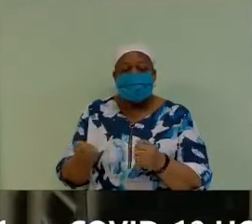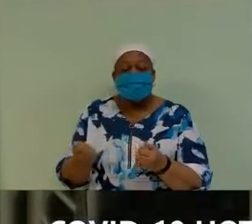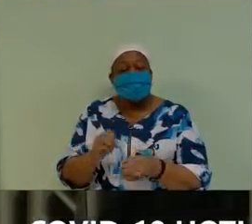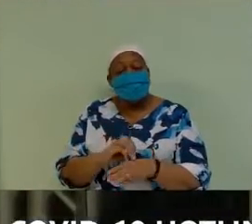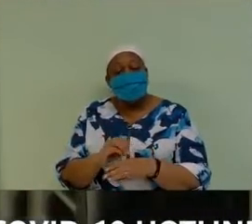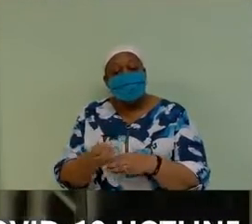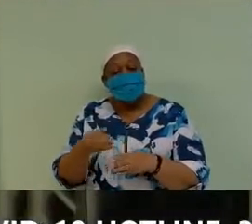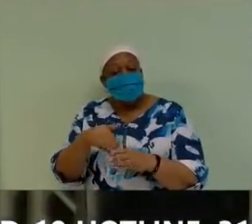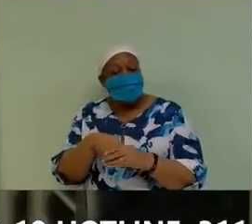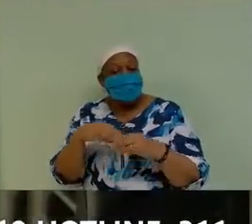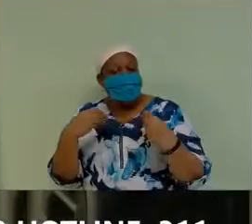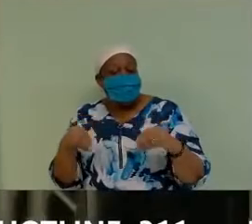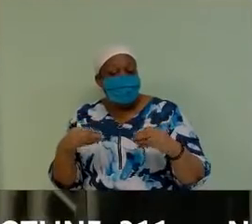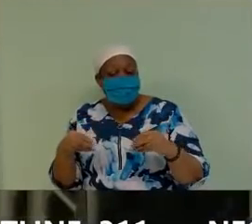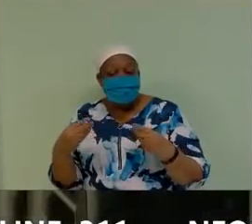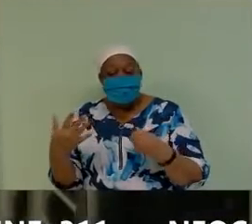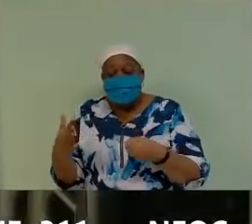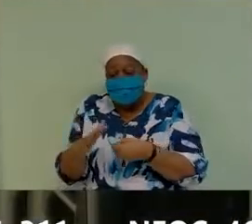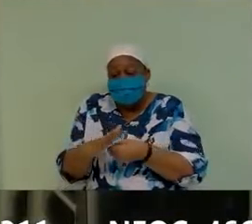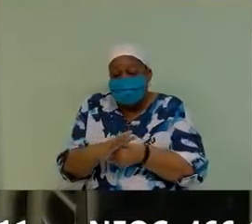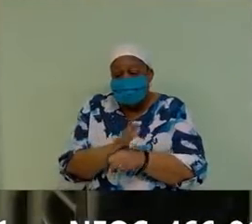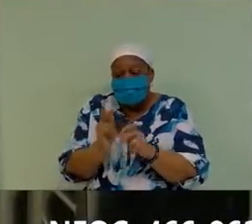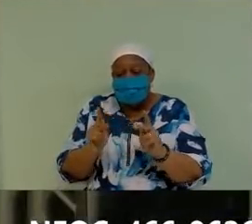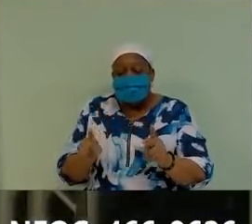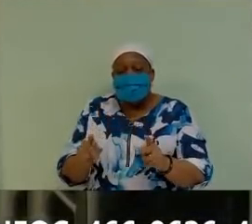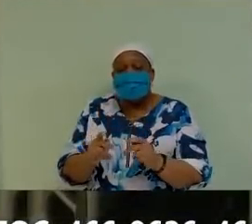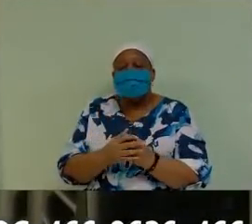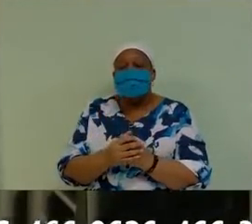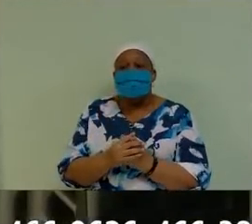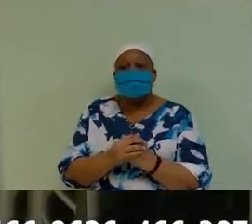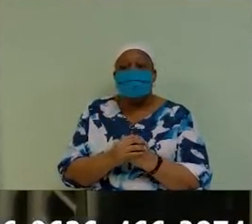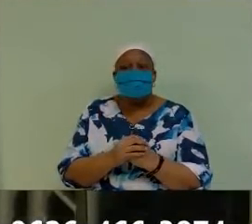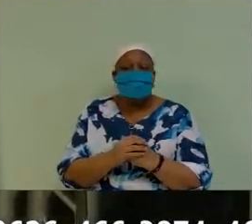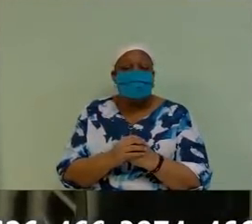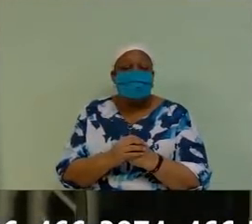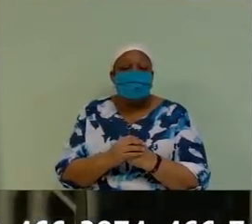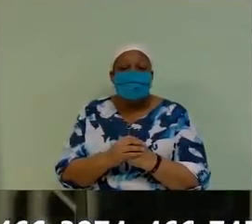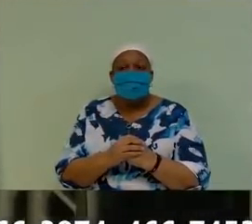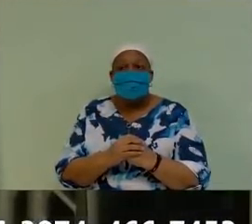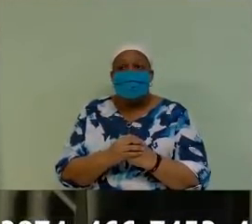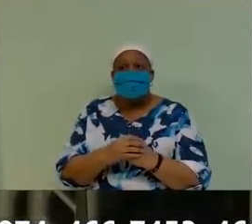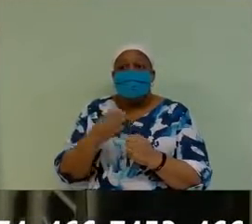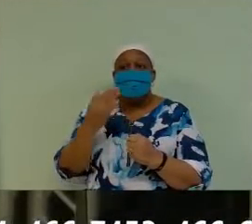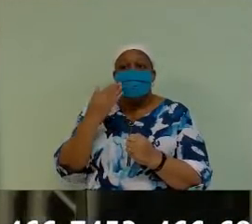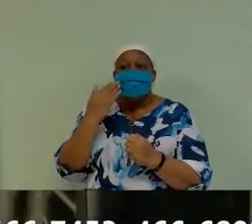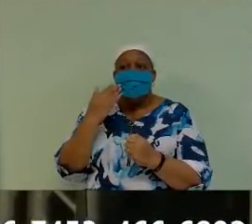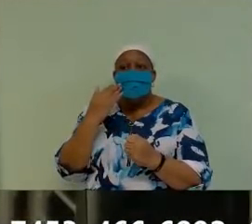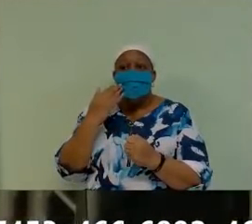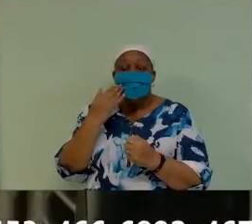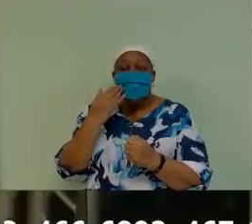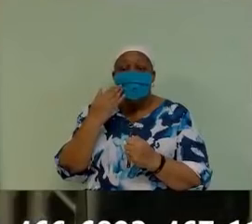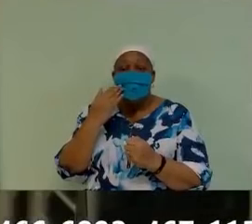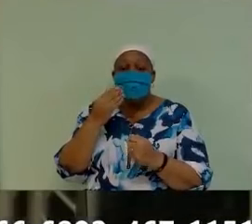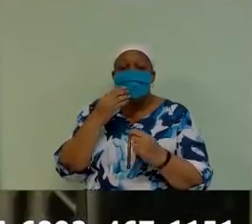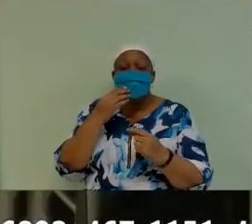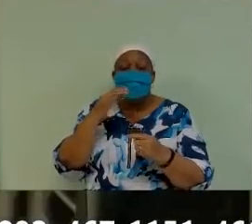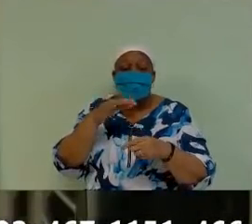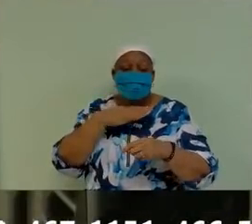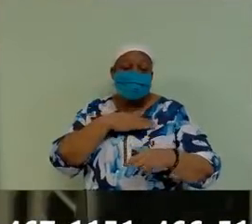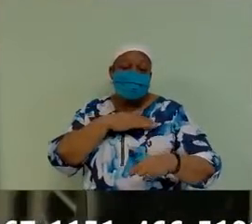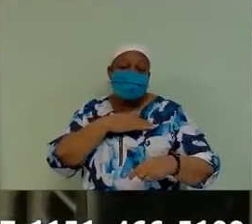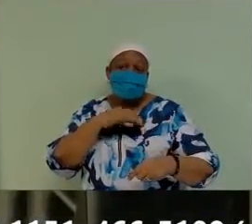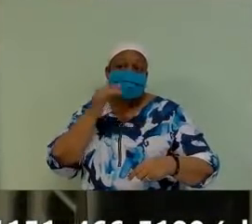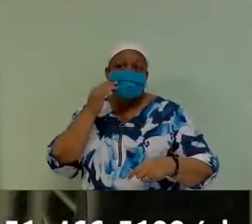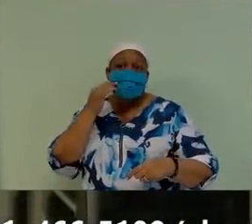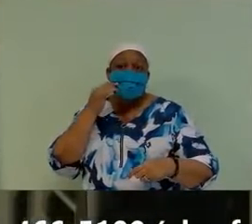environments. WHO advises that fabric masks should consist of at least 3 layers